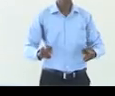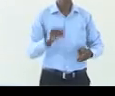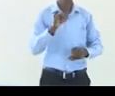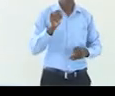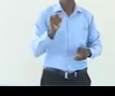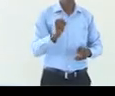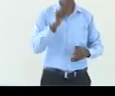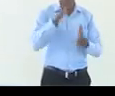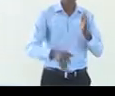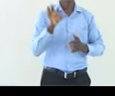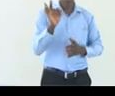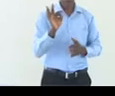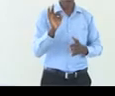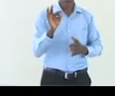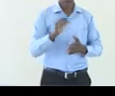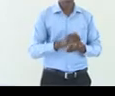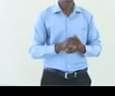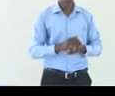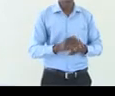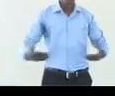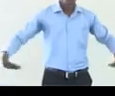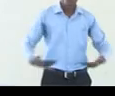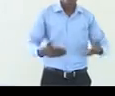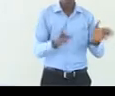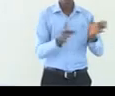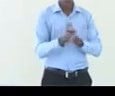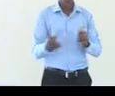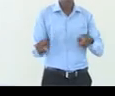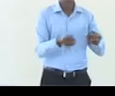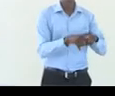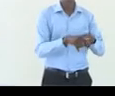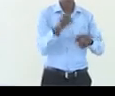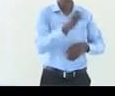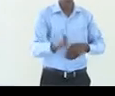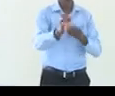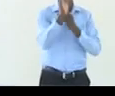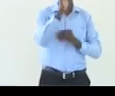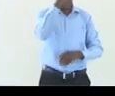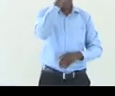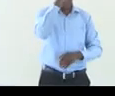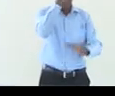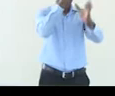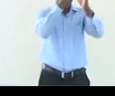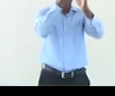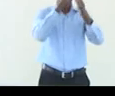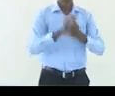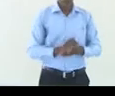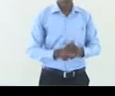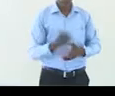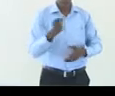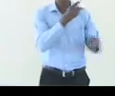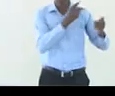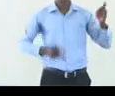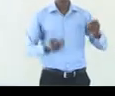Isaiah chapter 9, verse 6 introduces Jesus as the eternal father. The wonderful one,